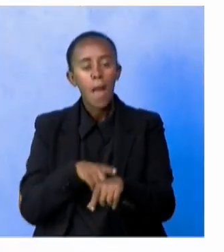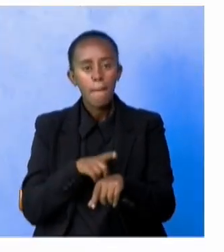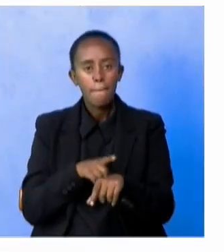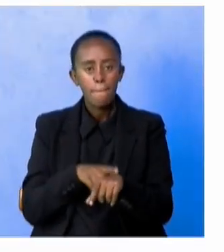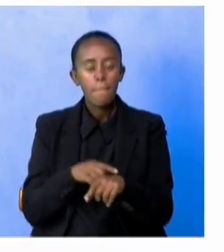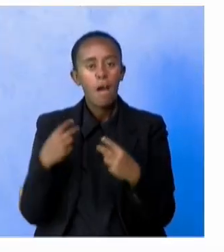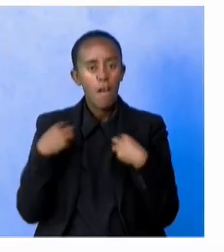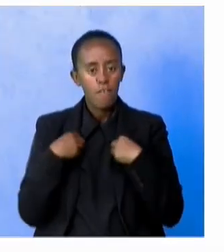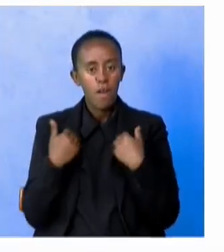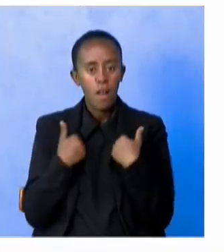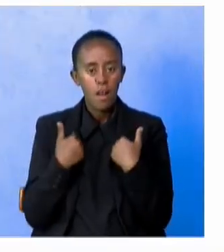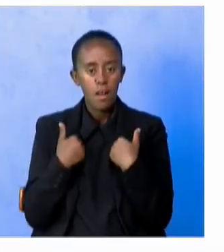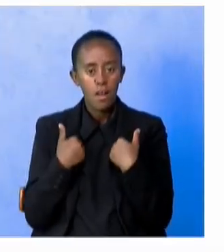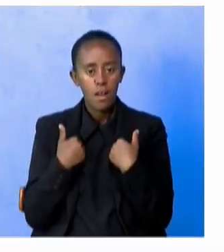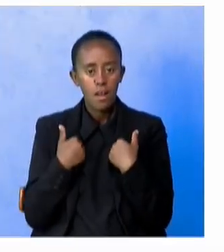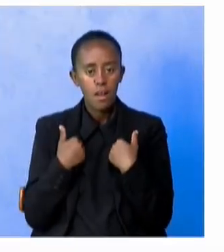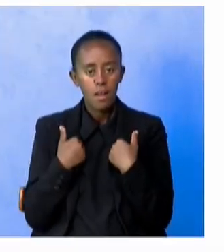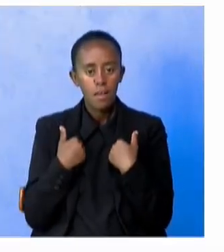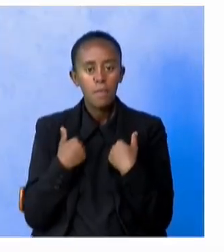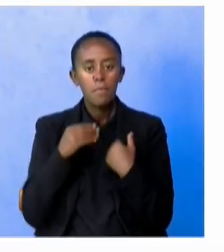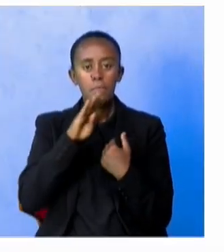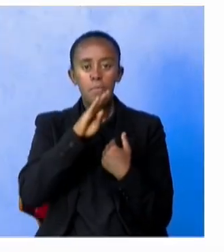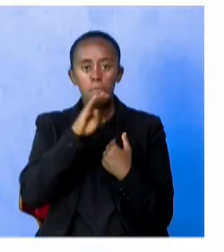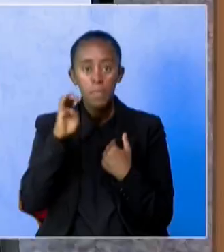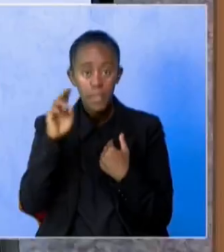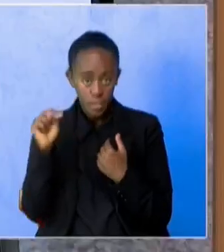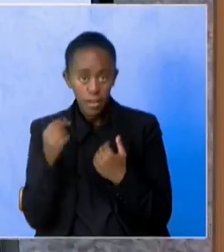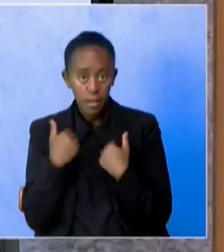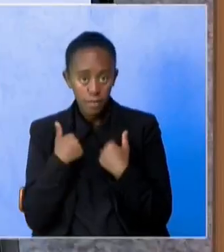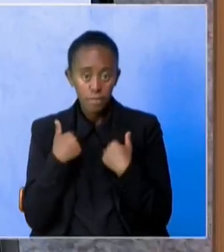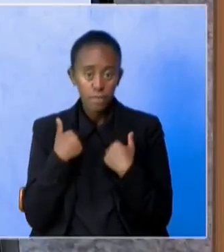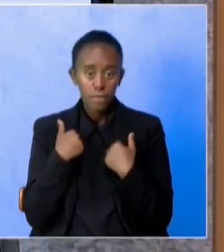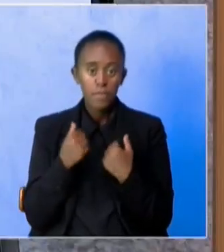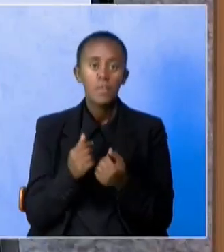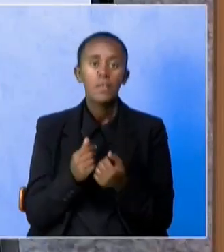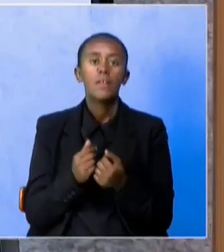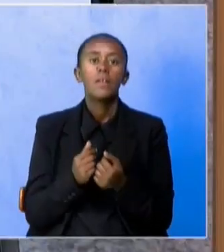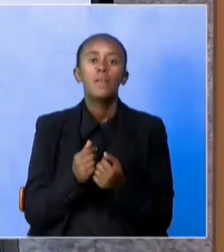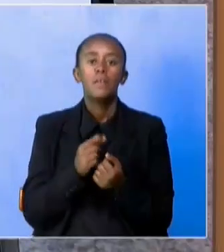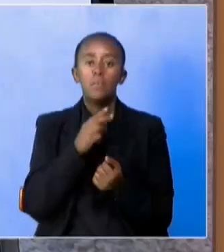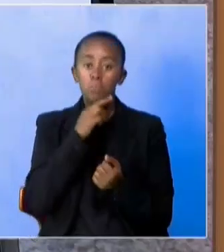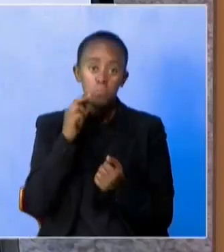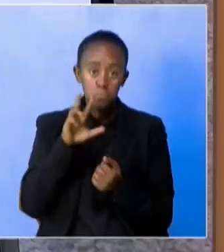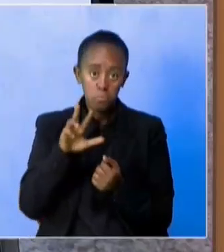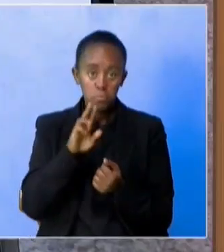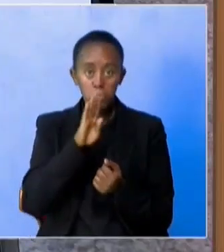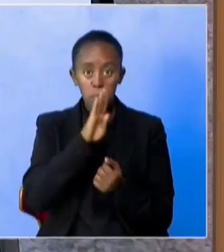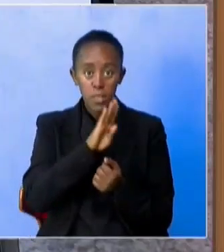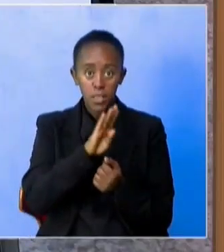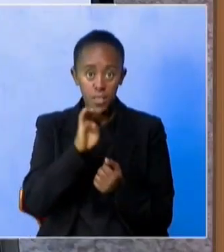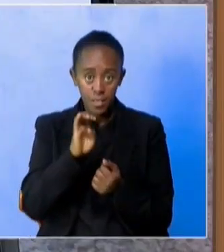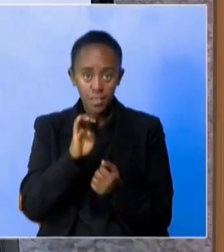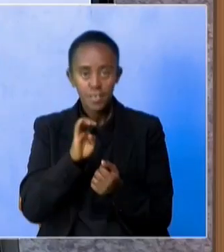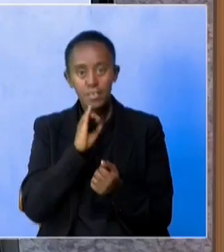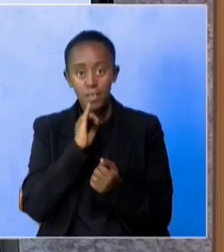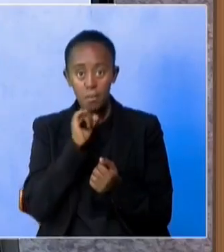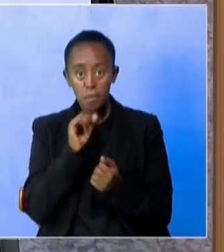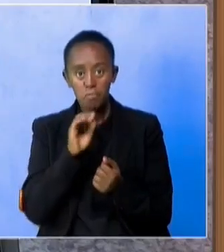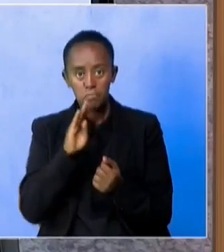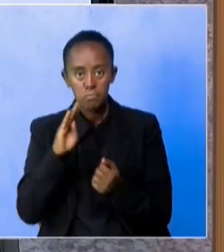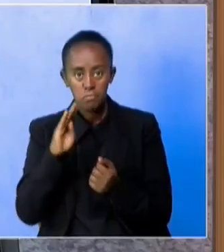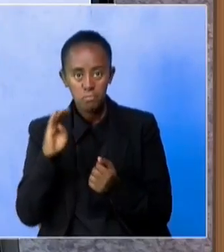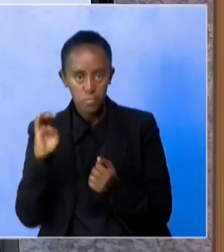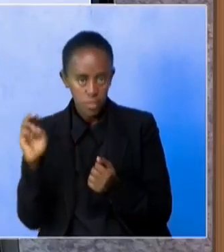have been, the past participle form of be, and going fishing for a long time. So this is